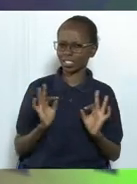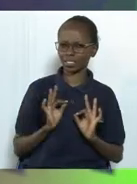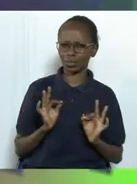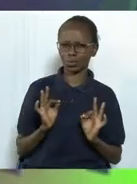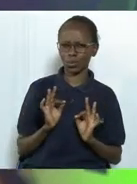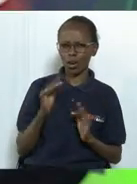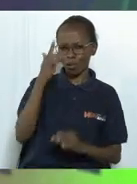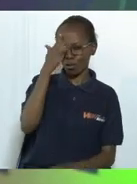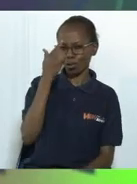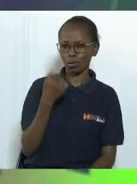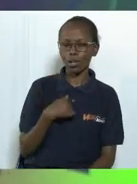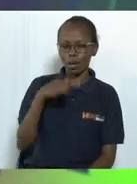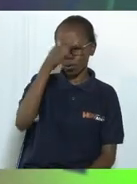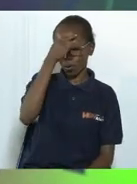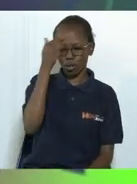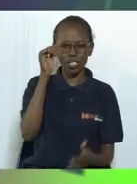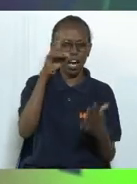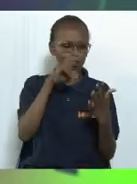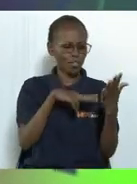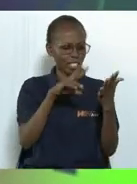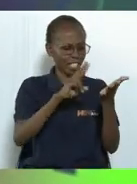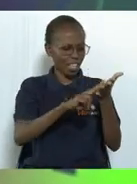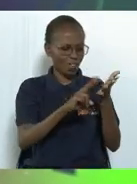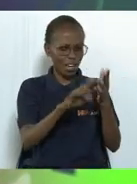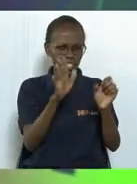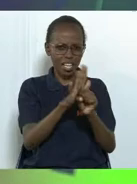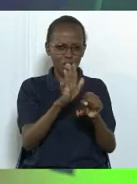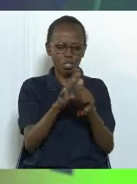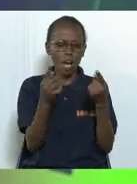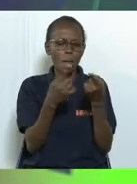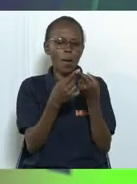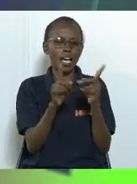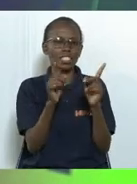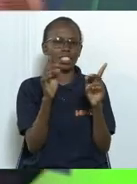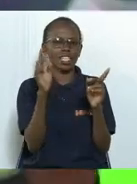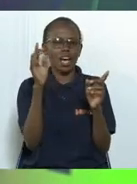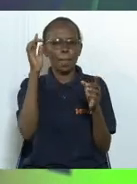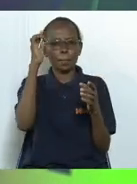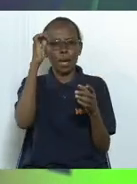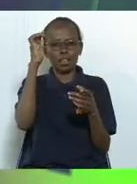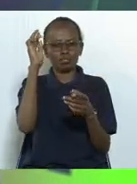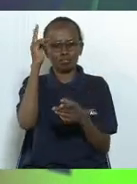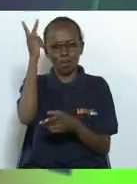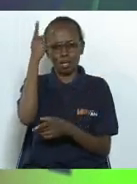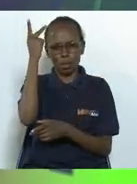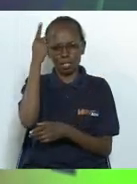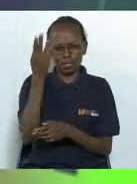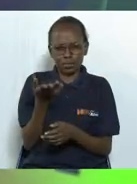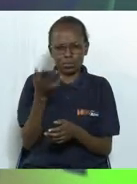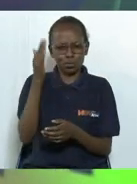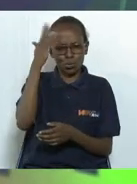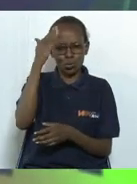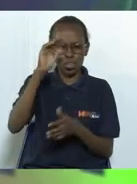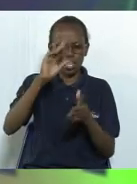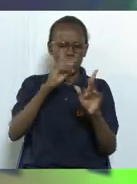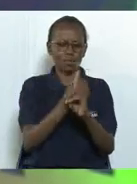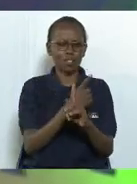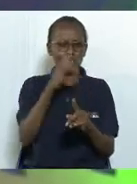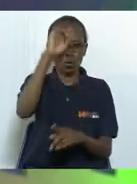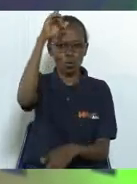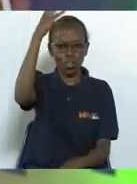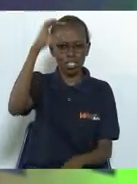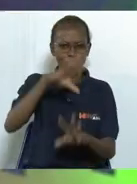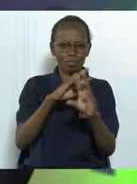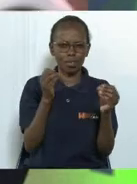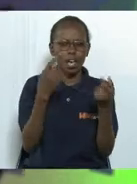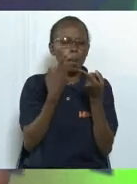astounding for me, because I've read the scripture severally, but my perspective had not been inclined to notice the reference of the sun.